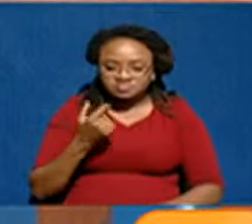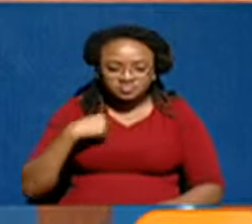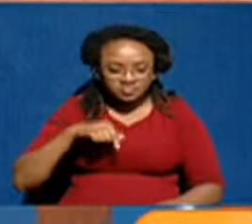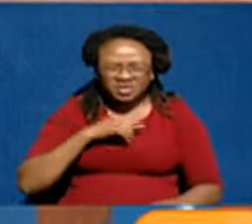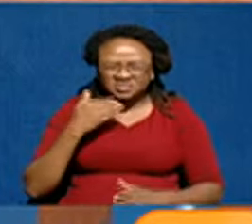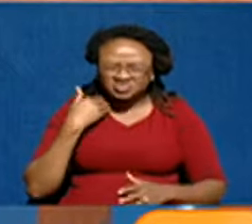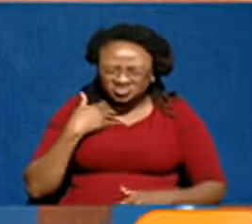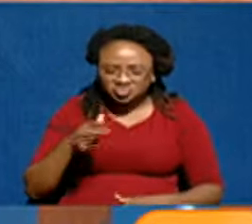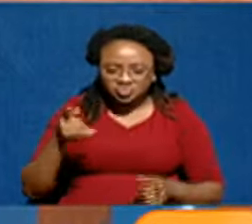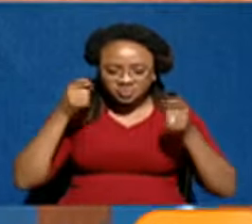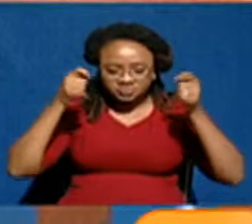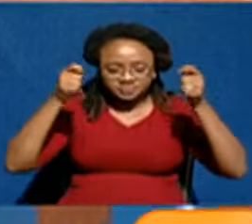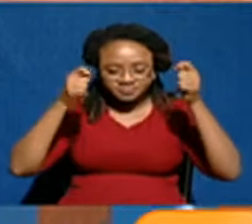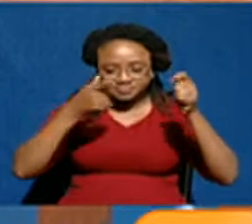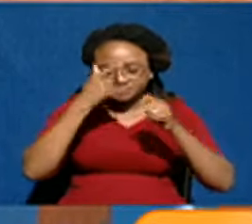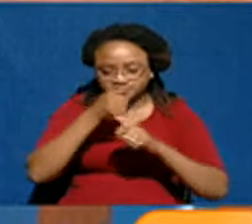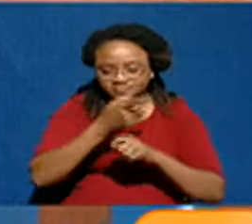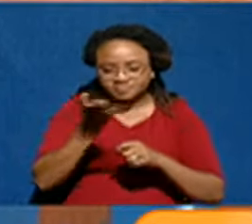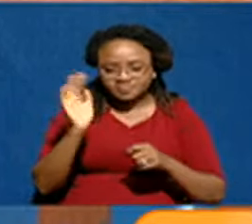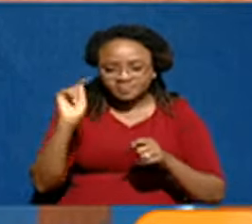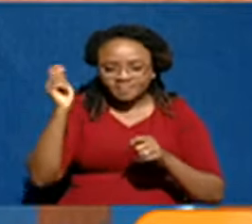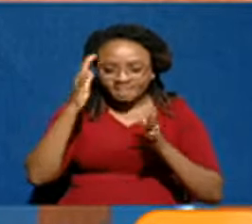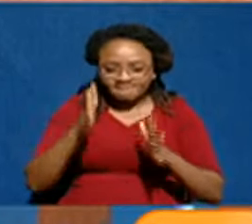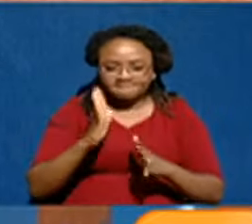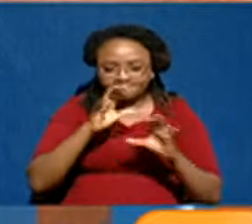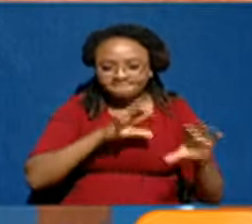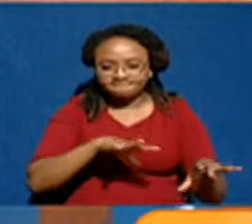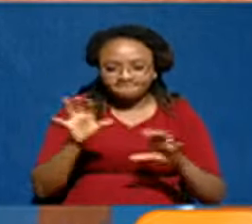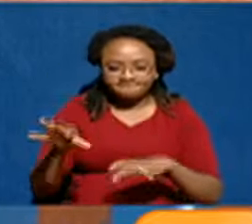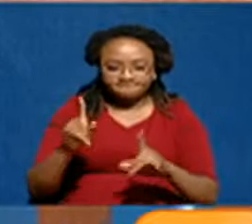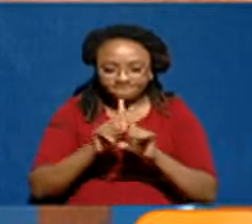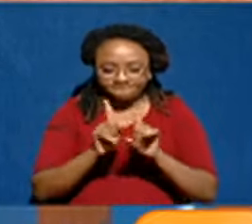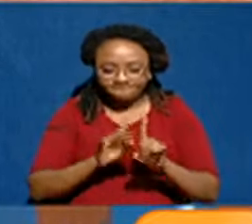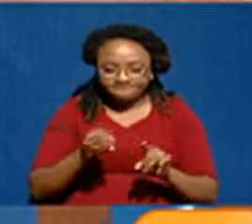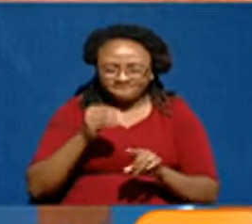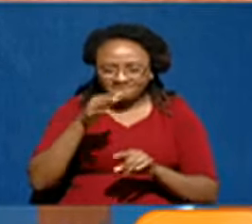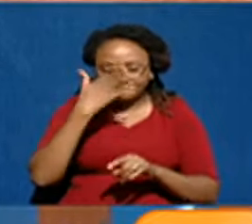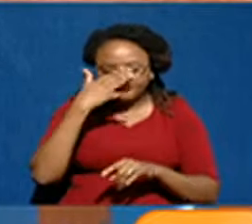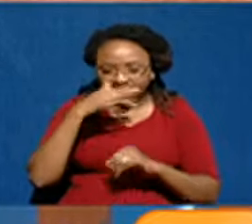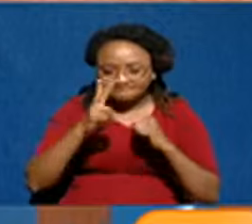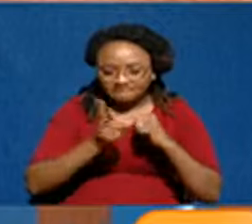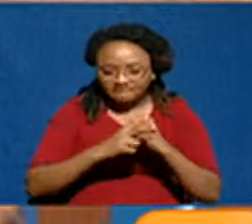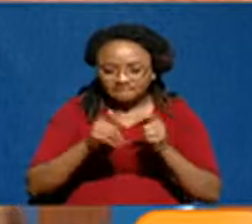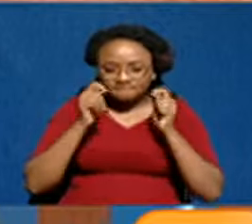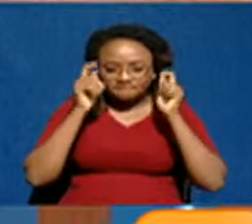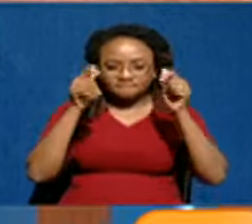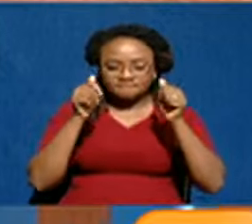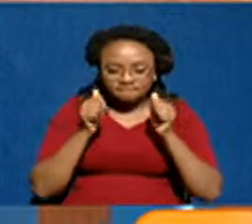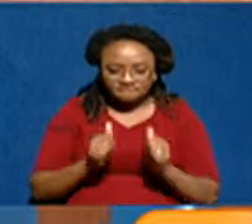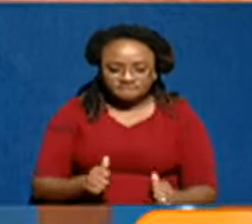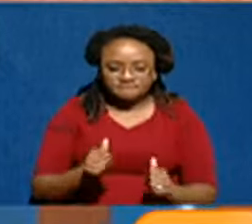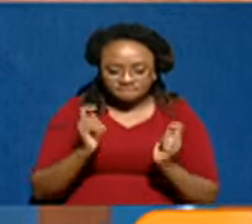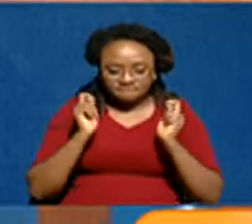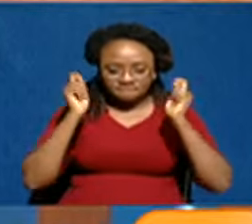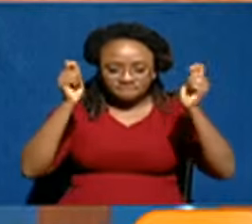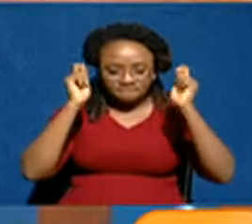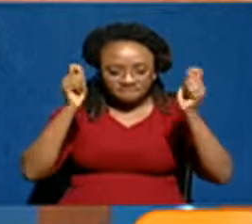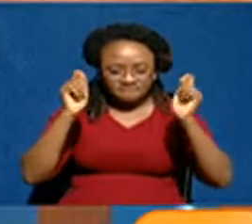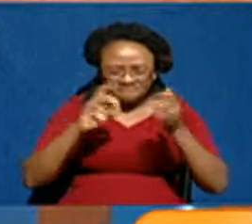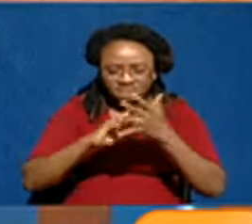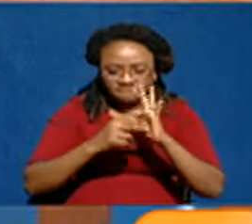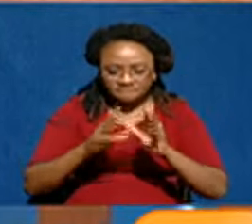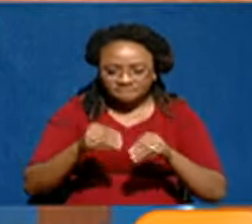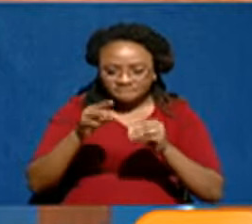and because of the inaction, now we gave a 7-day strike notice. So we actually gave them a full month. They were fully